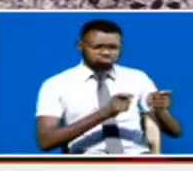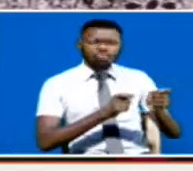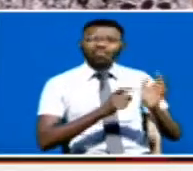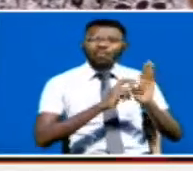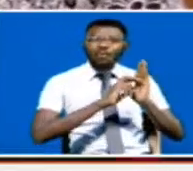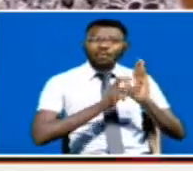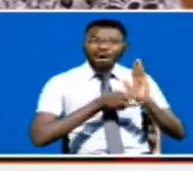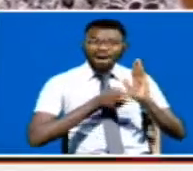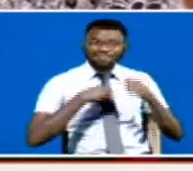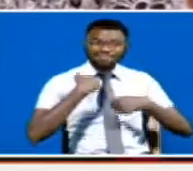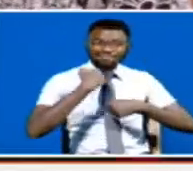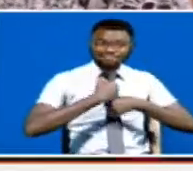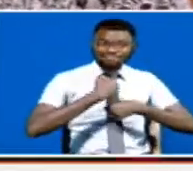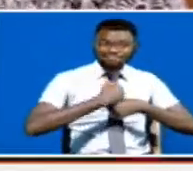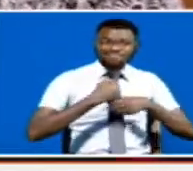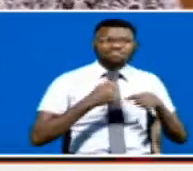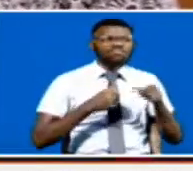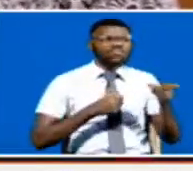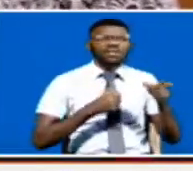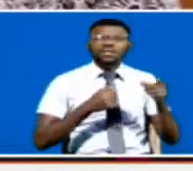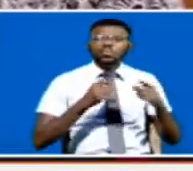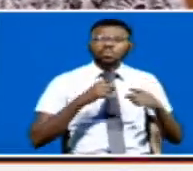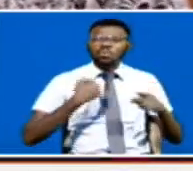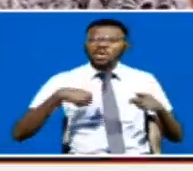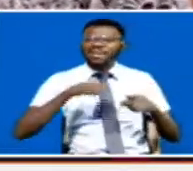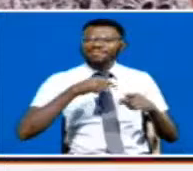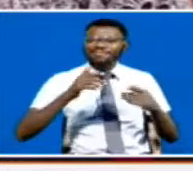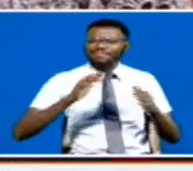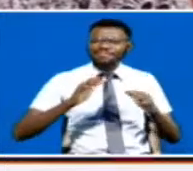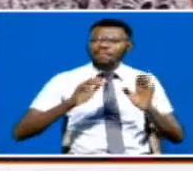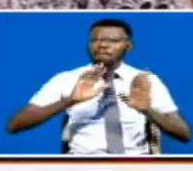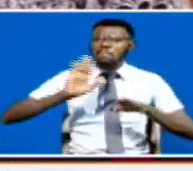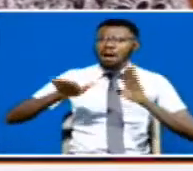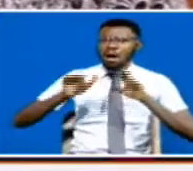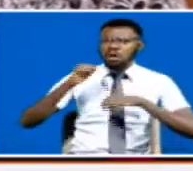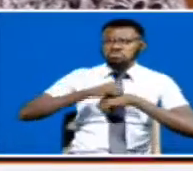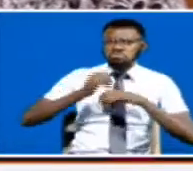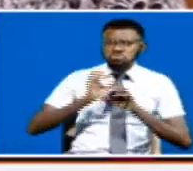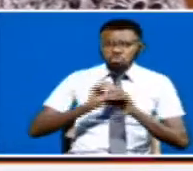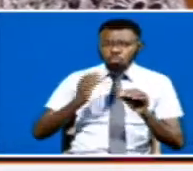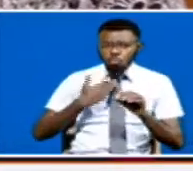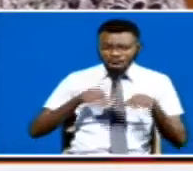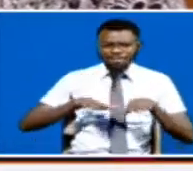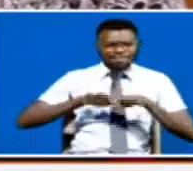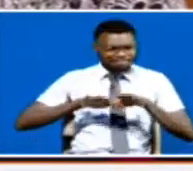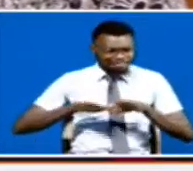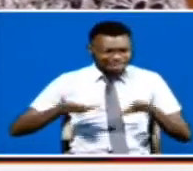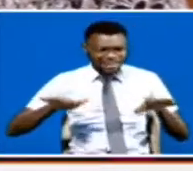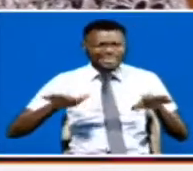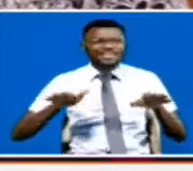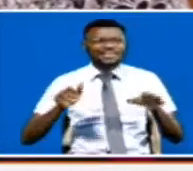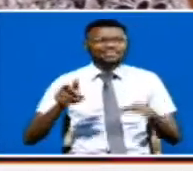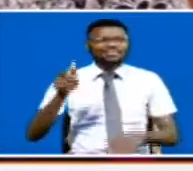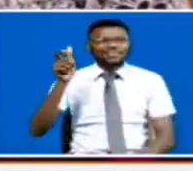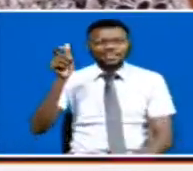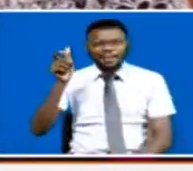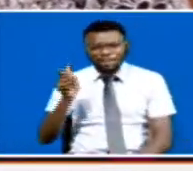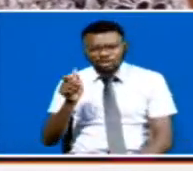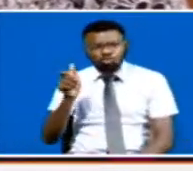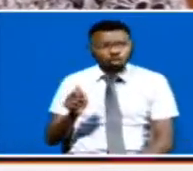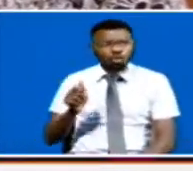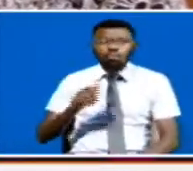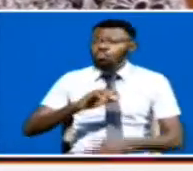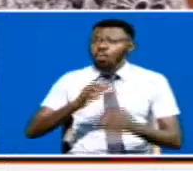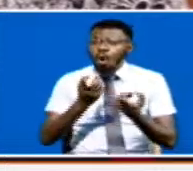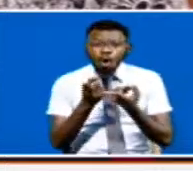do. No going back to school if we are not on permanent and pensionable terms. All JSS teachers,